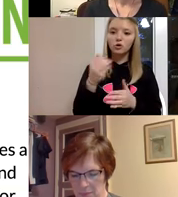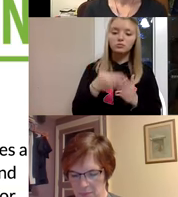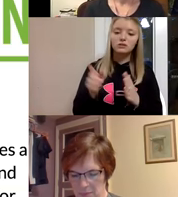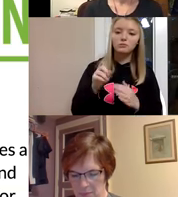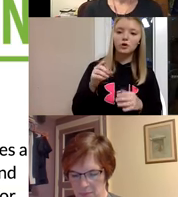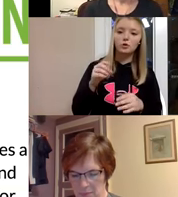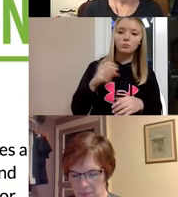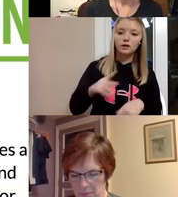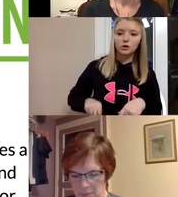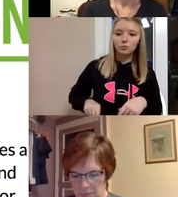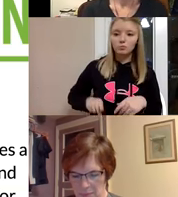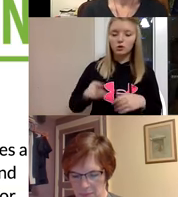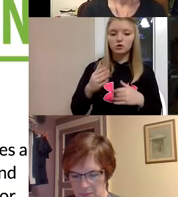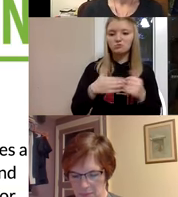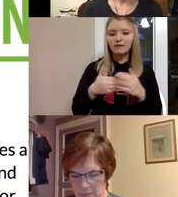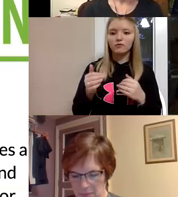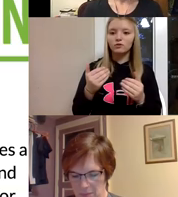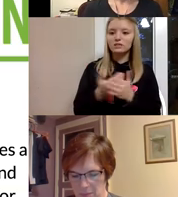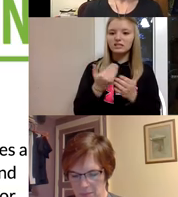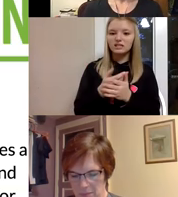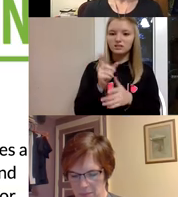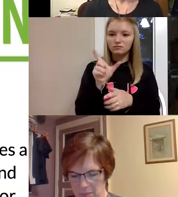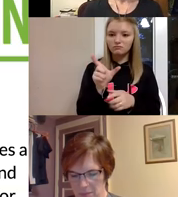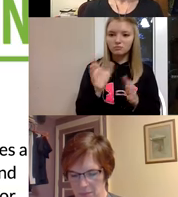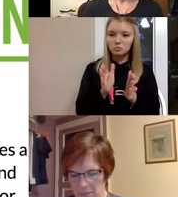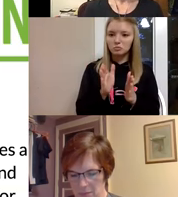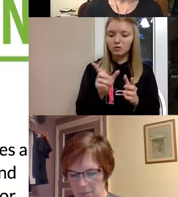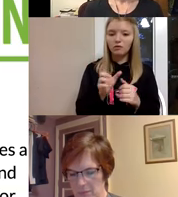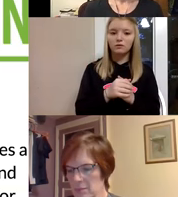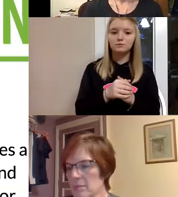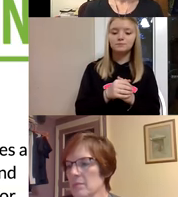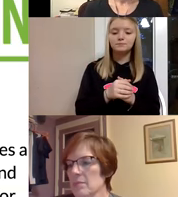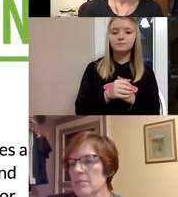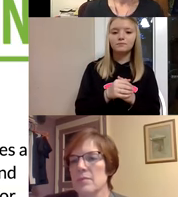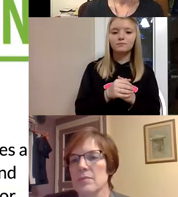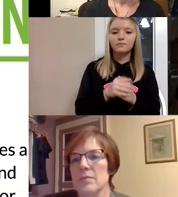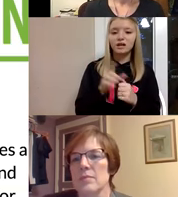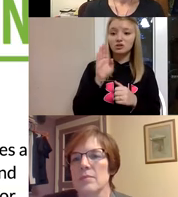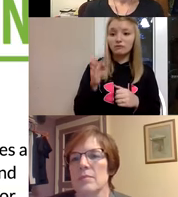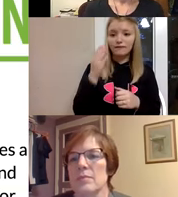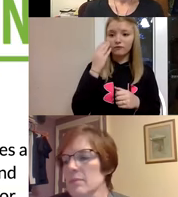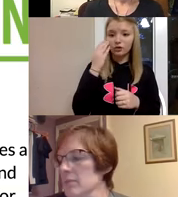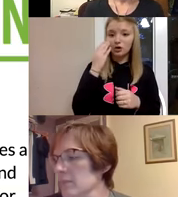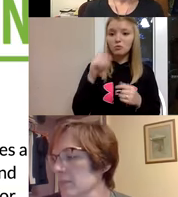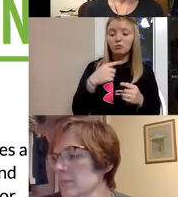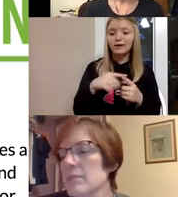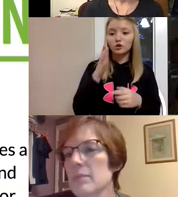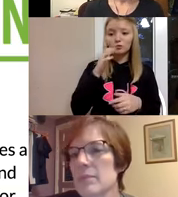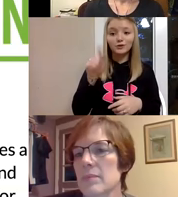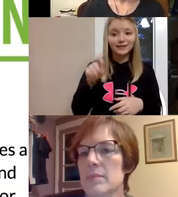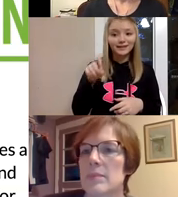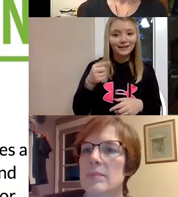It's easy, compact, and you never know when you're going to need a little bit of